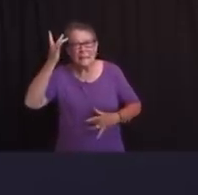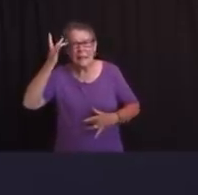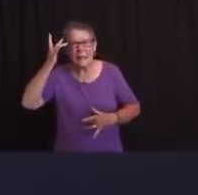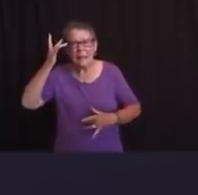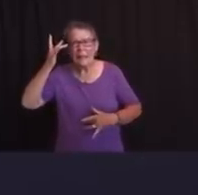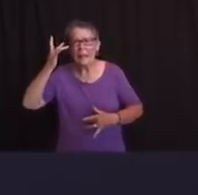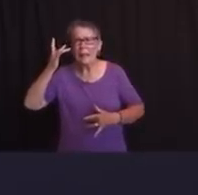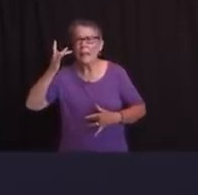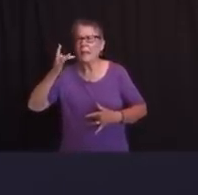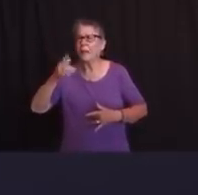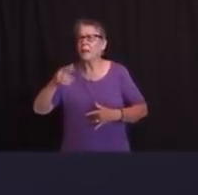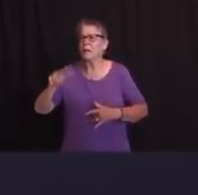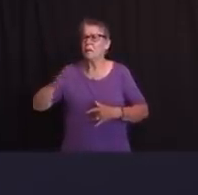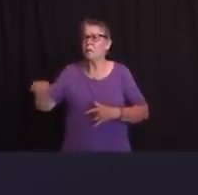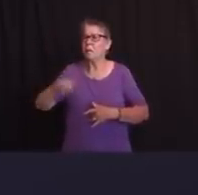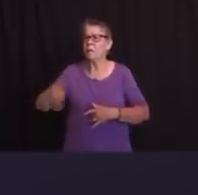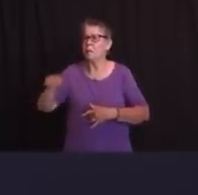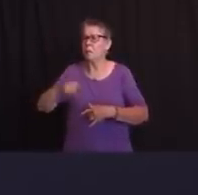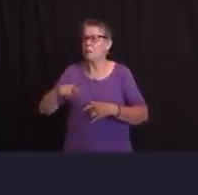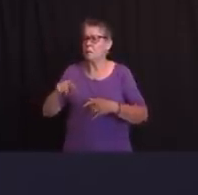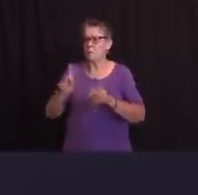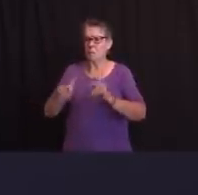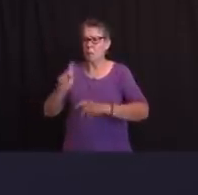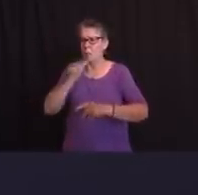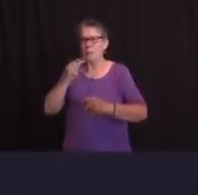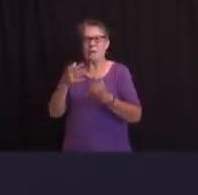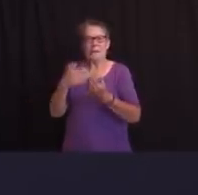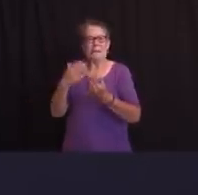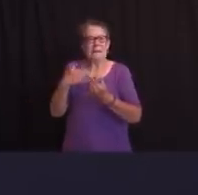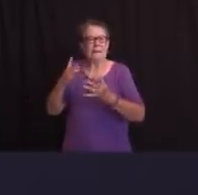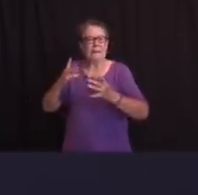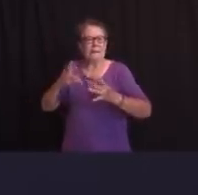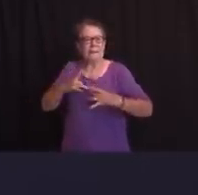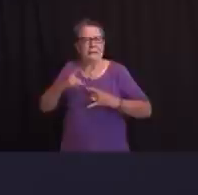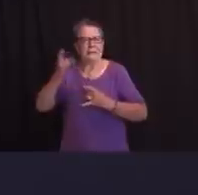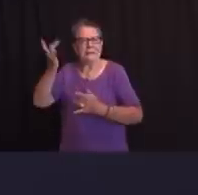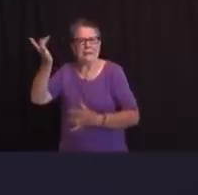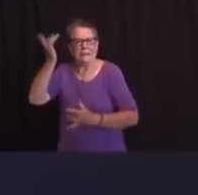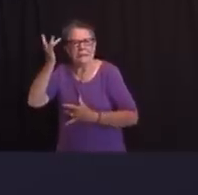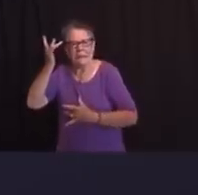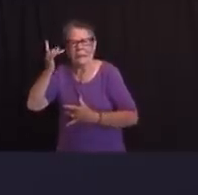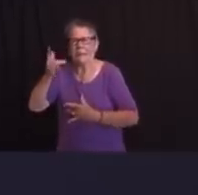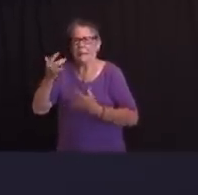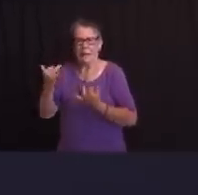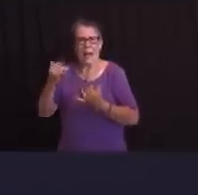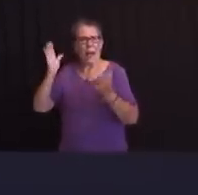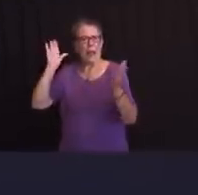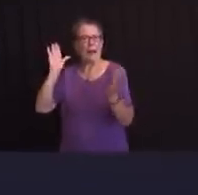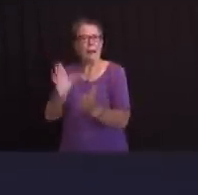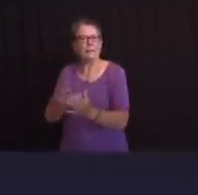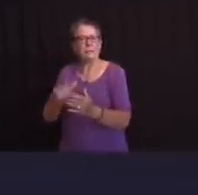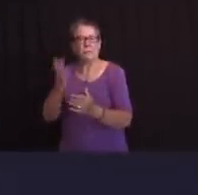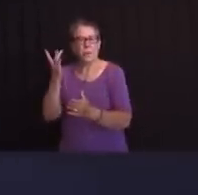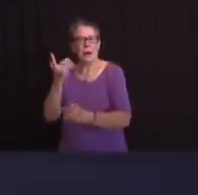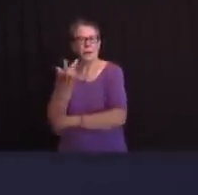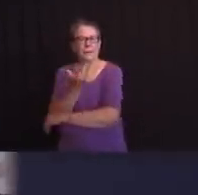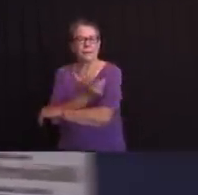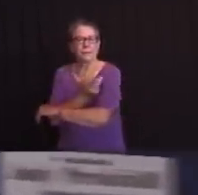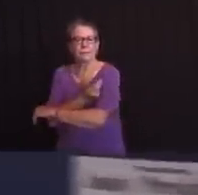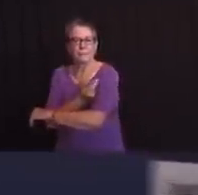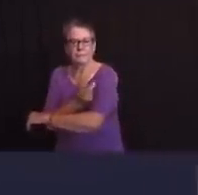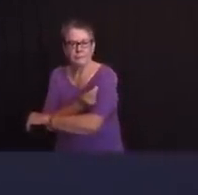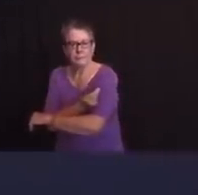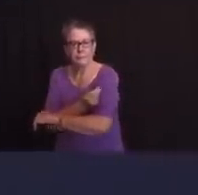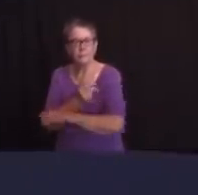is probably more aggressive in its pace than the pace of the pool shrinking. Ed, please. Sure. The goals haven't